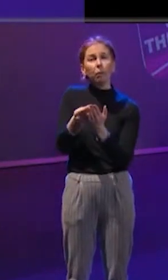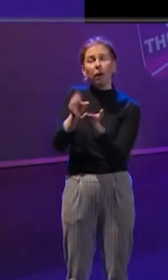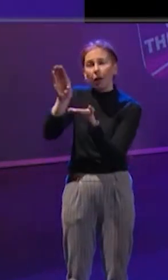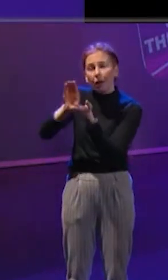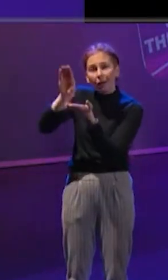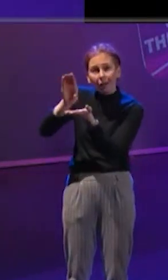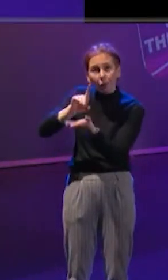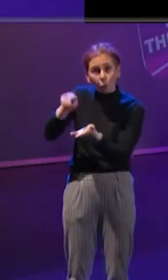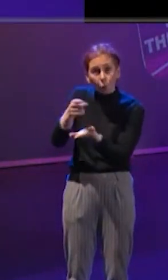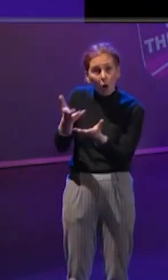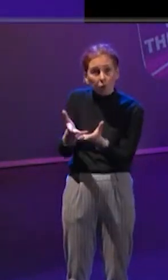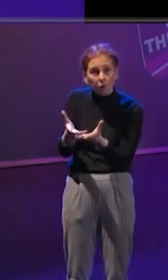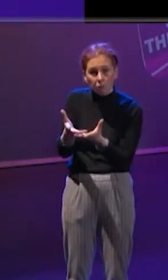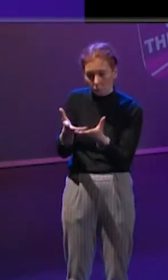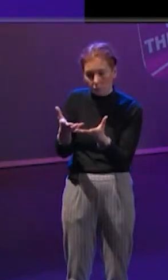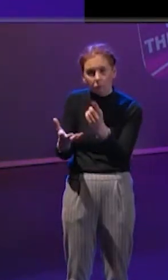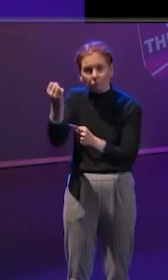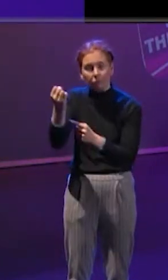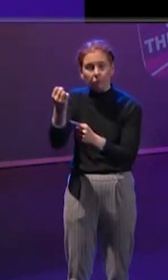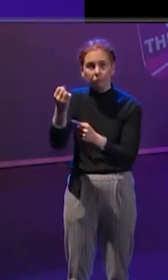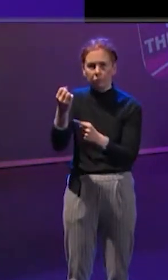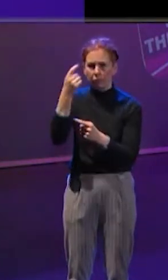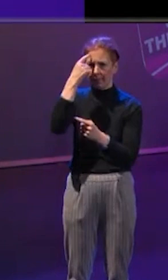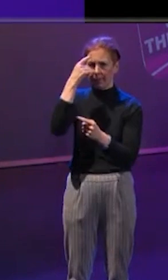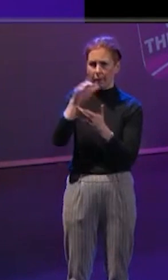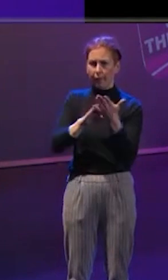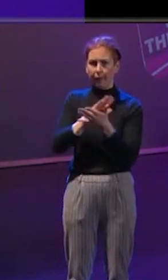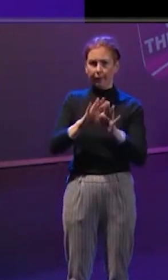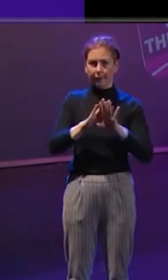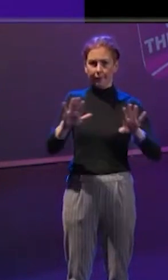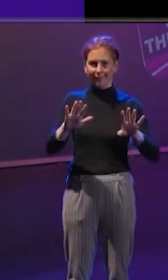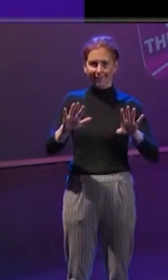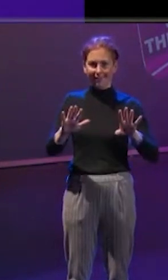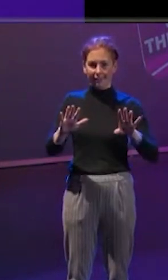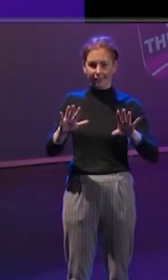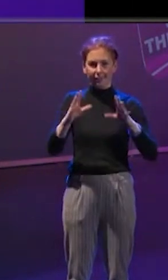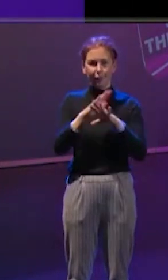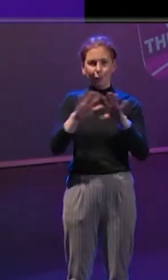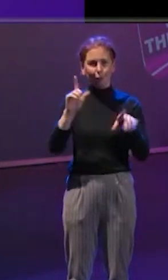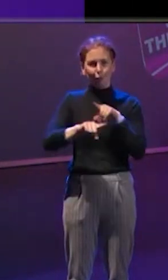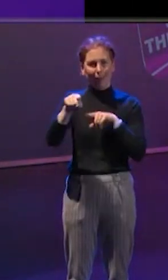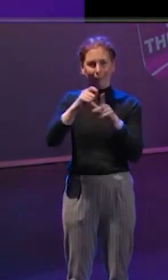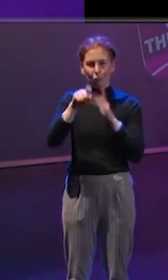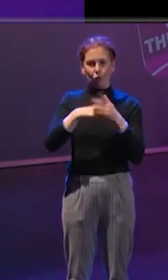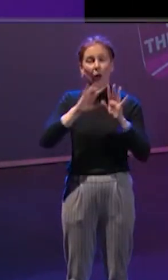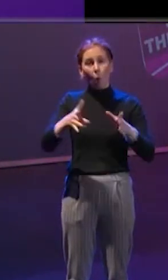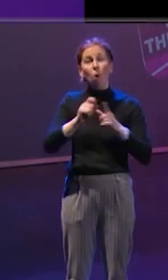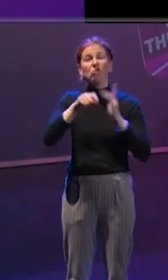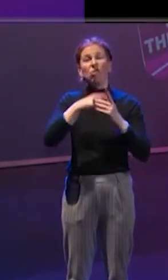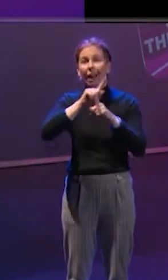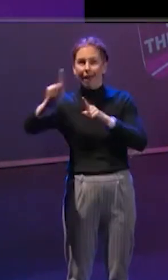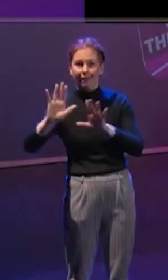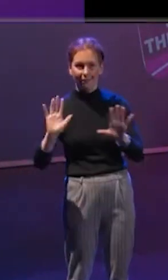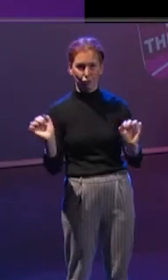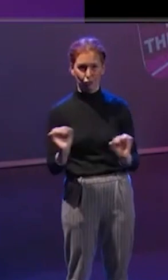telling you something? Or you shouldn't be doing the project at that moment. Mm-hmm. Particularly looking at budgets, whether it's kind of,